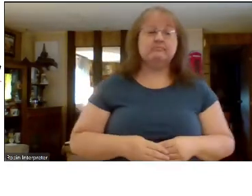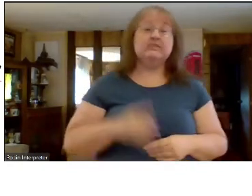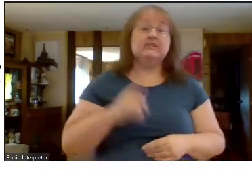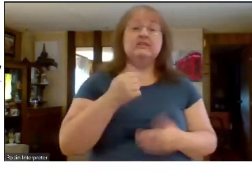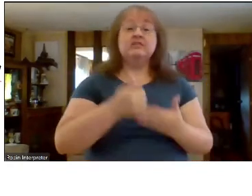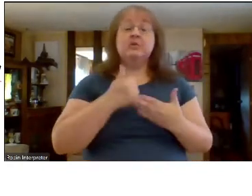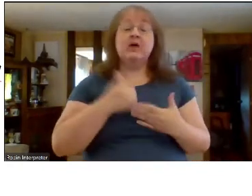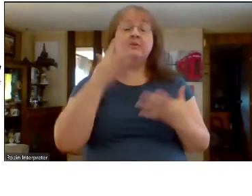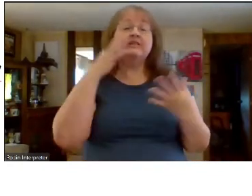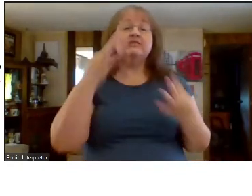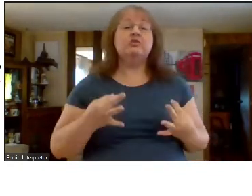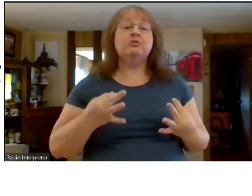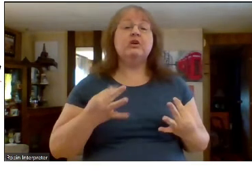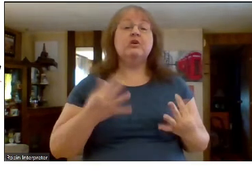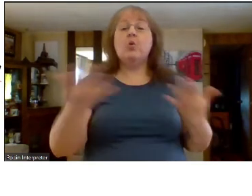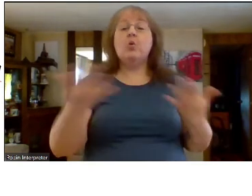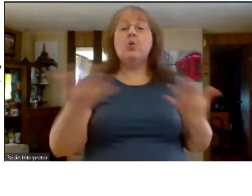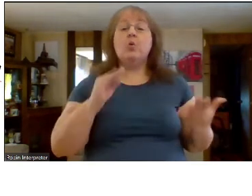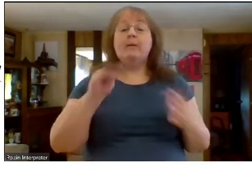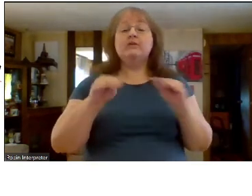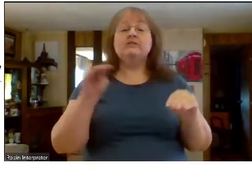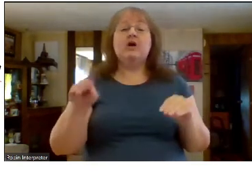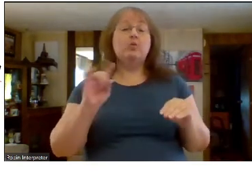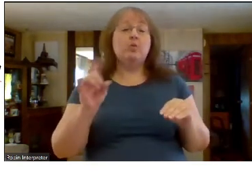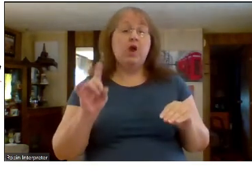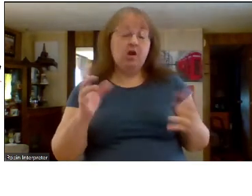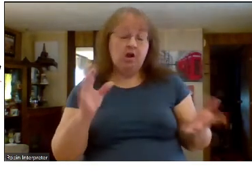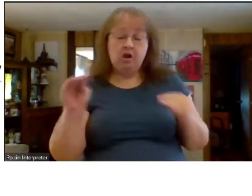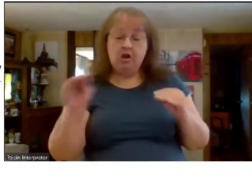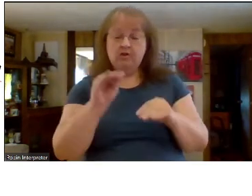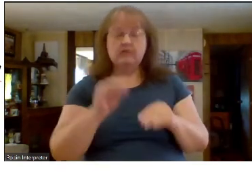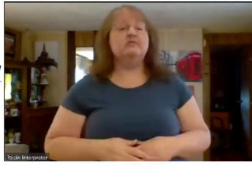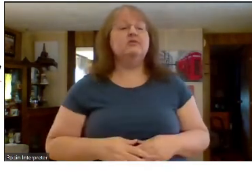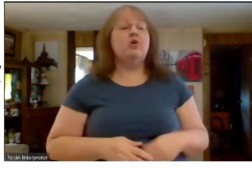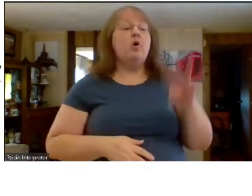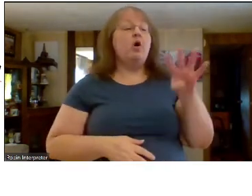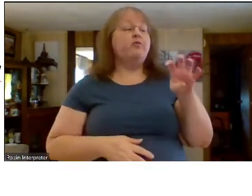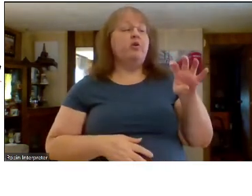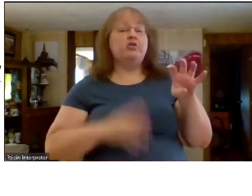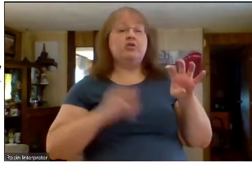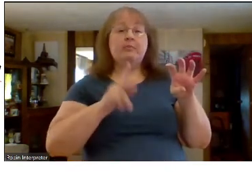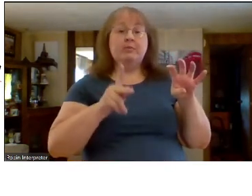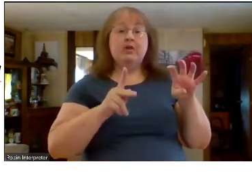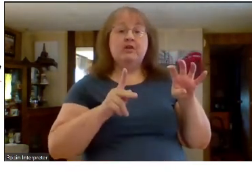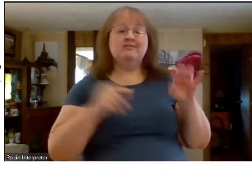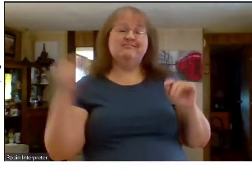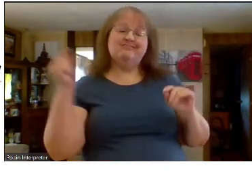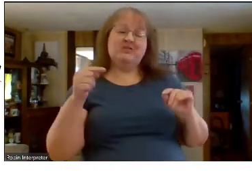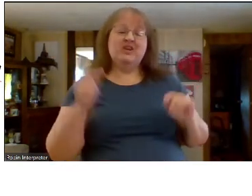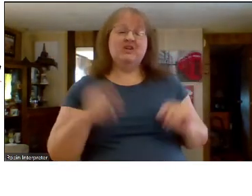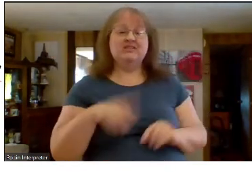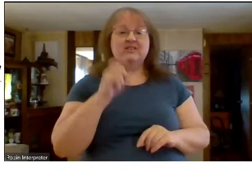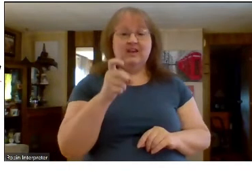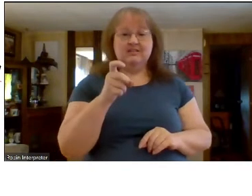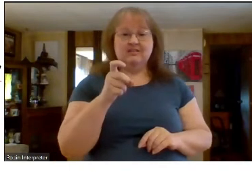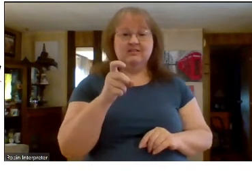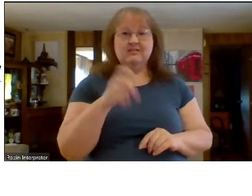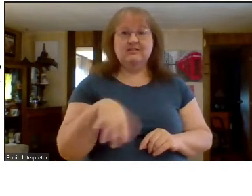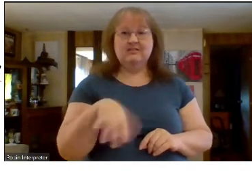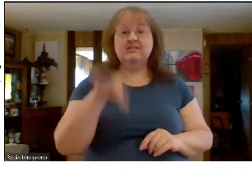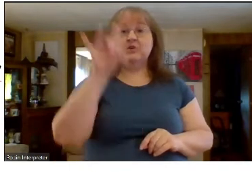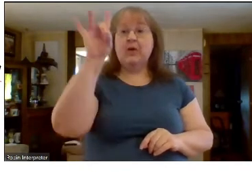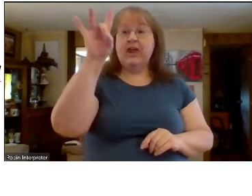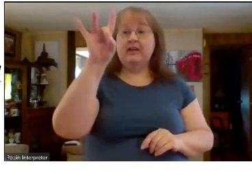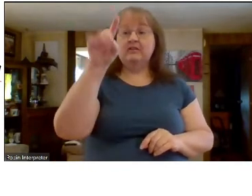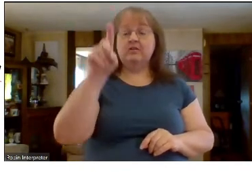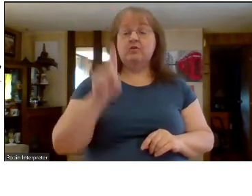word. But so that will help me determine what goes where. This says 400 students. So 400 people.